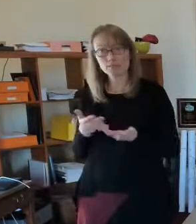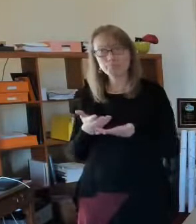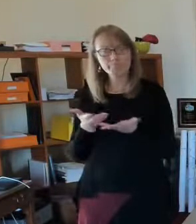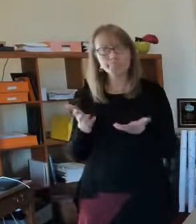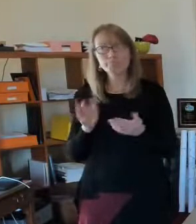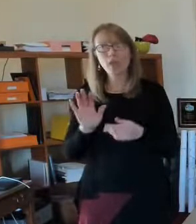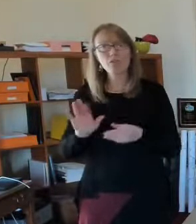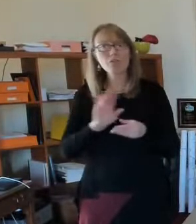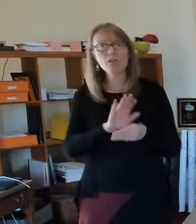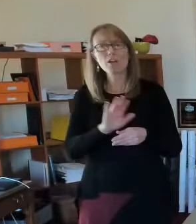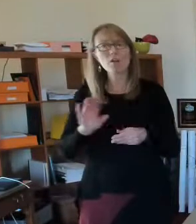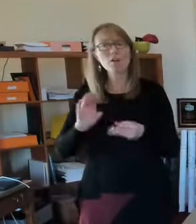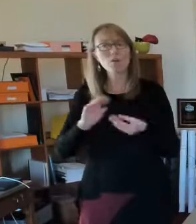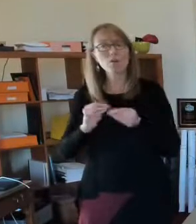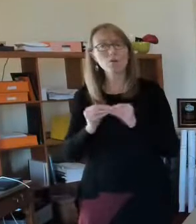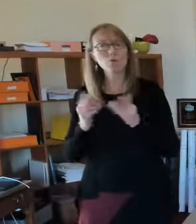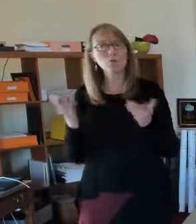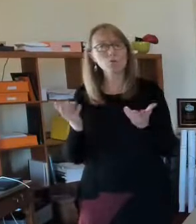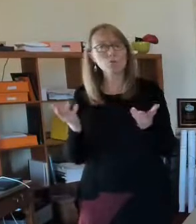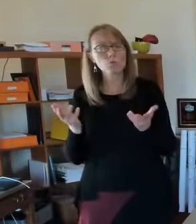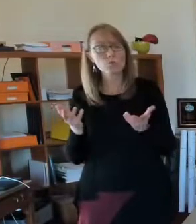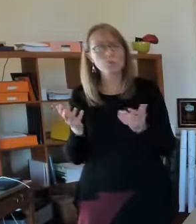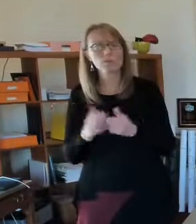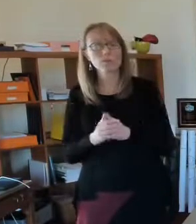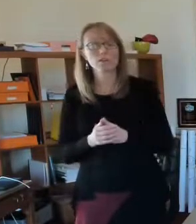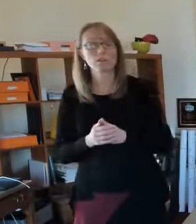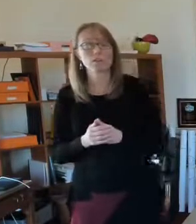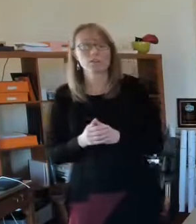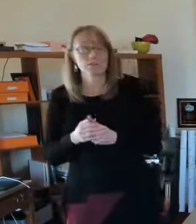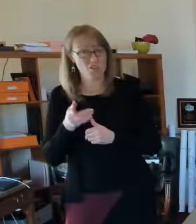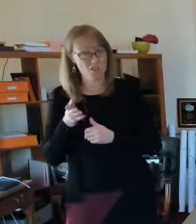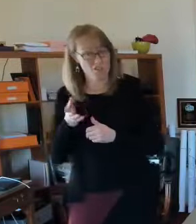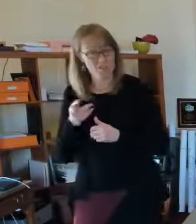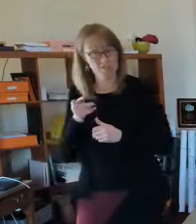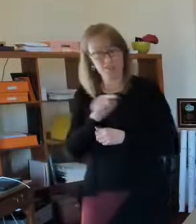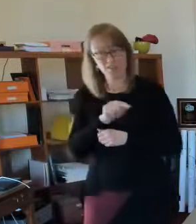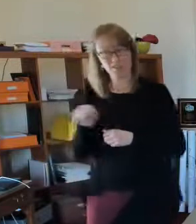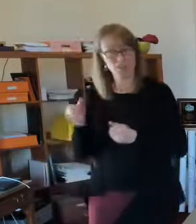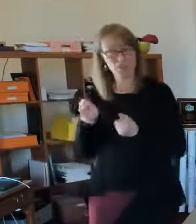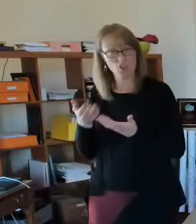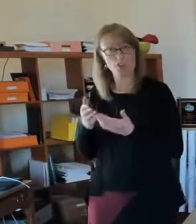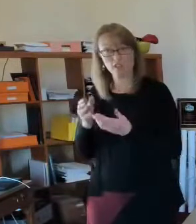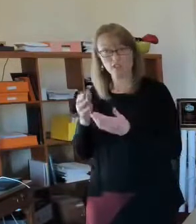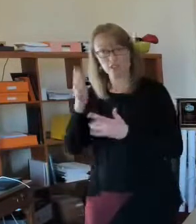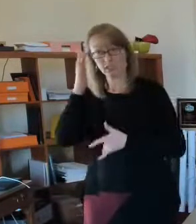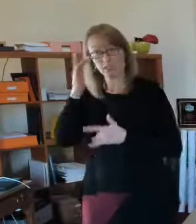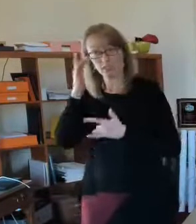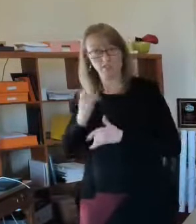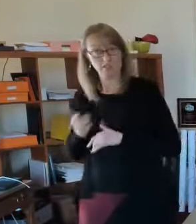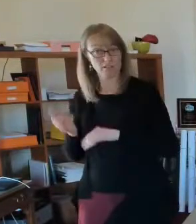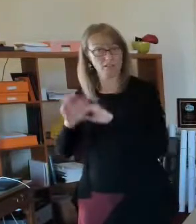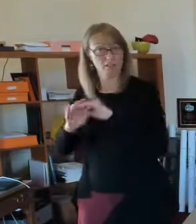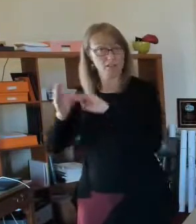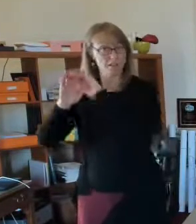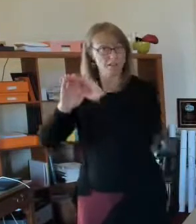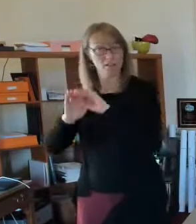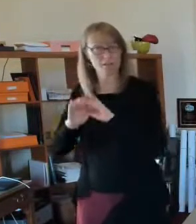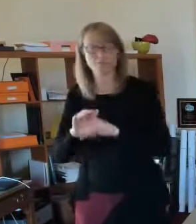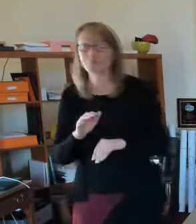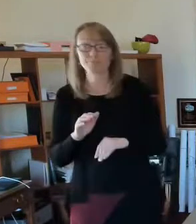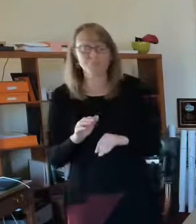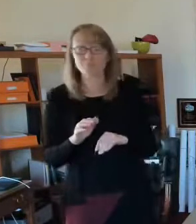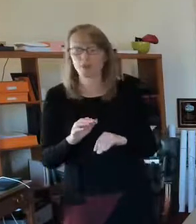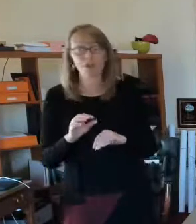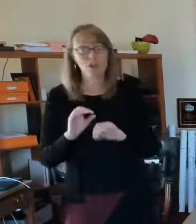significant driver of our increases? Chuck, they are not a significant driver of our increases. That's one of the things that our health department has worked very hard on